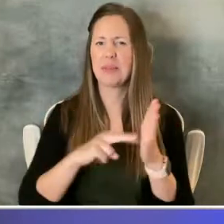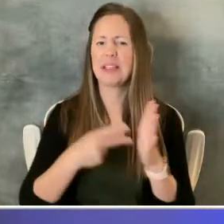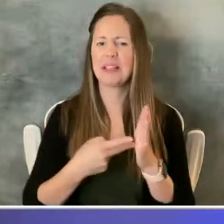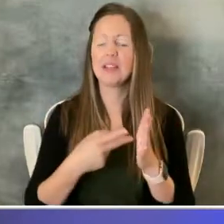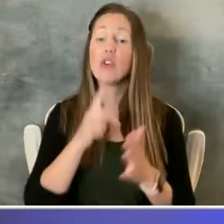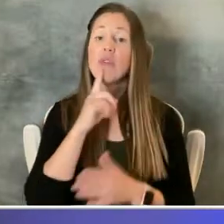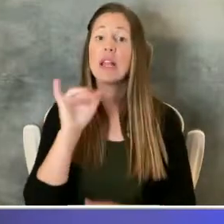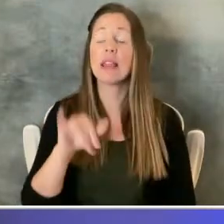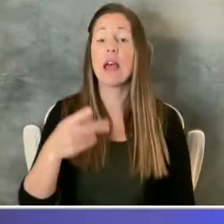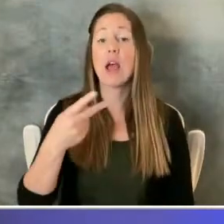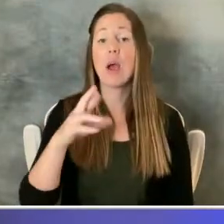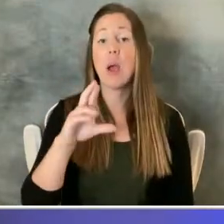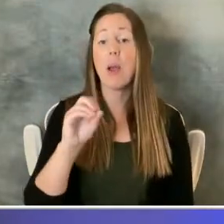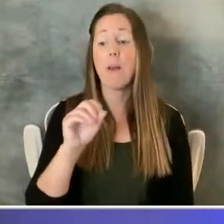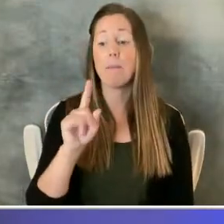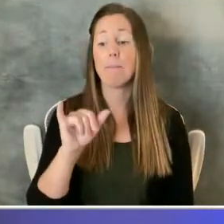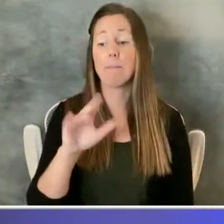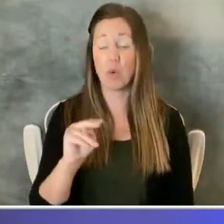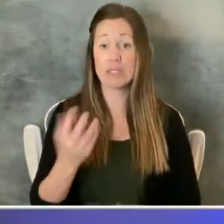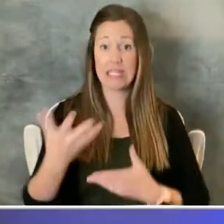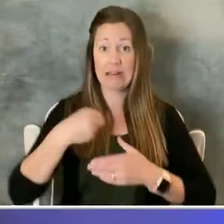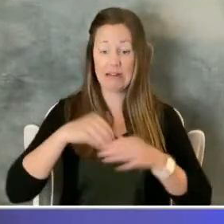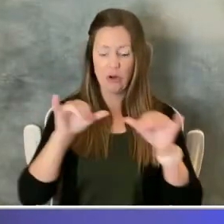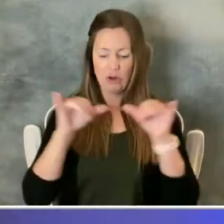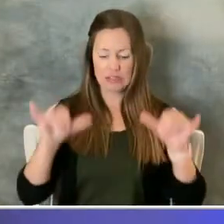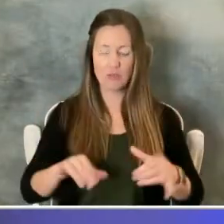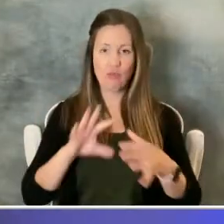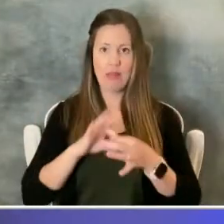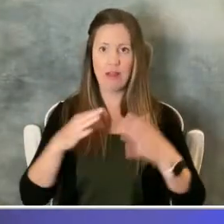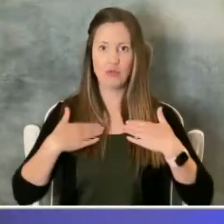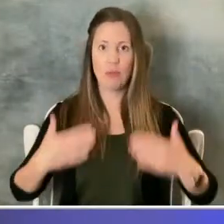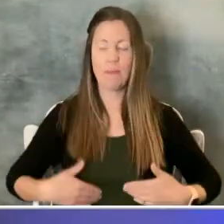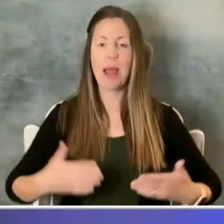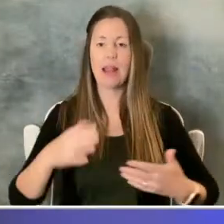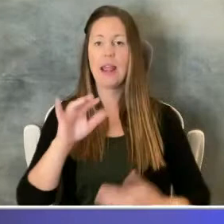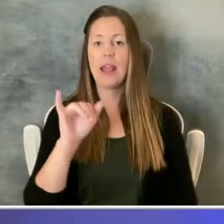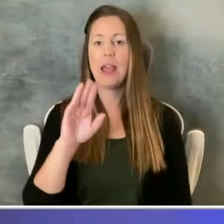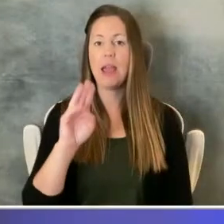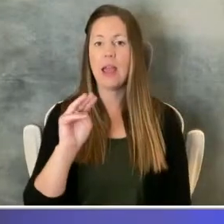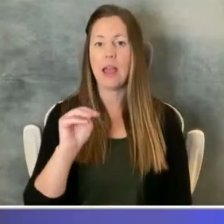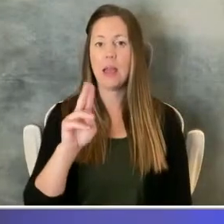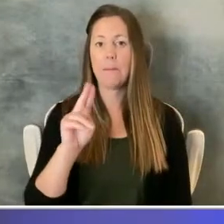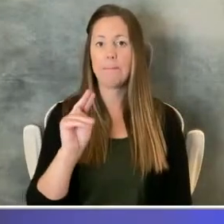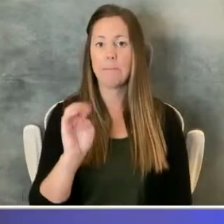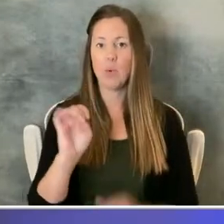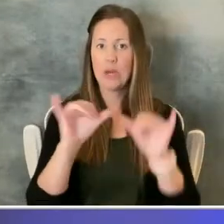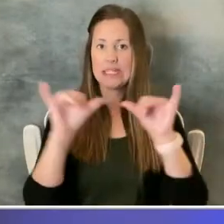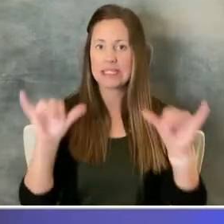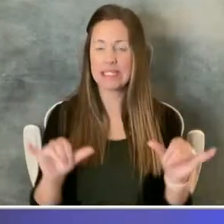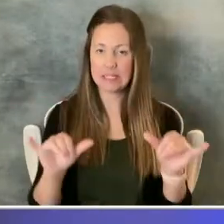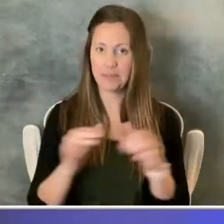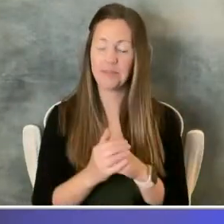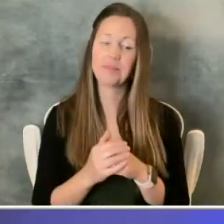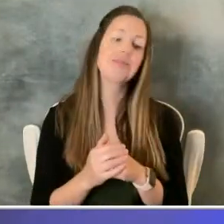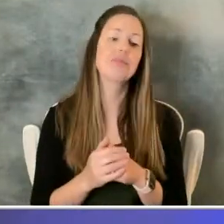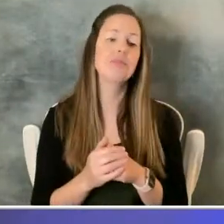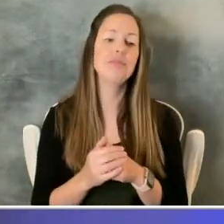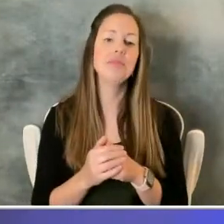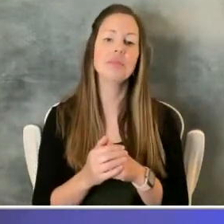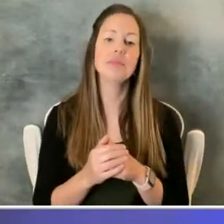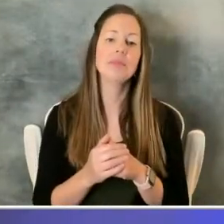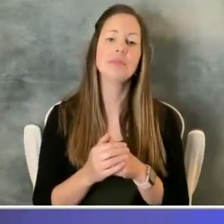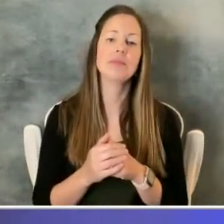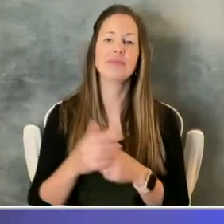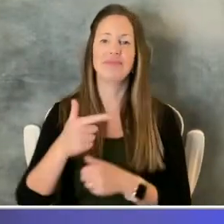in our system that are related to the immune system. And these chemokines, again, can be affected by a